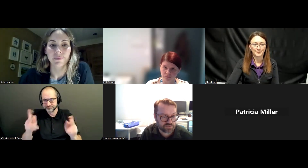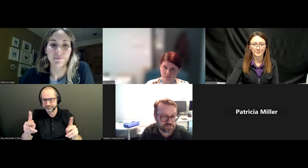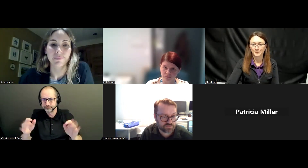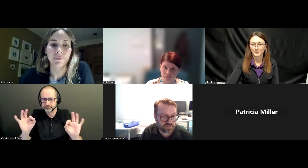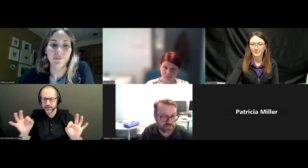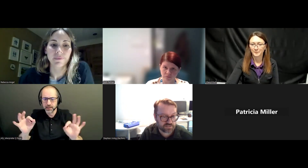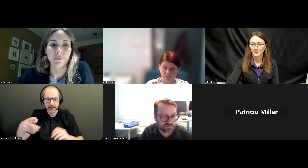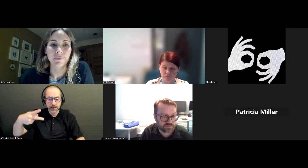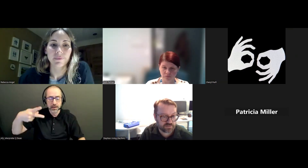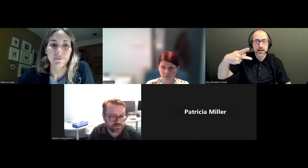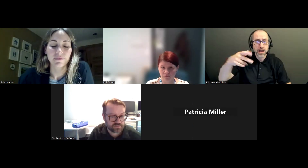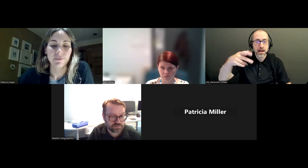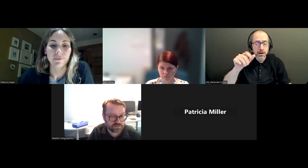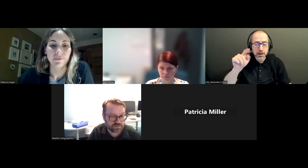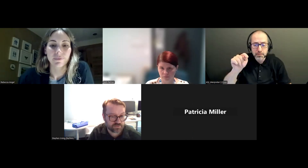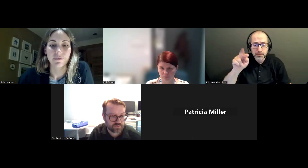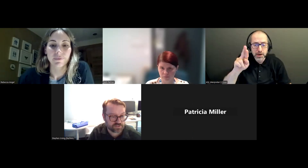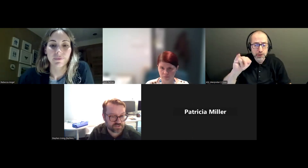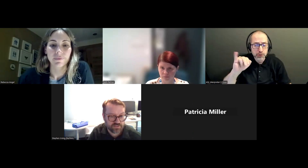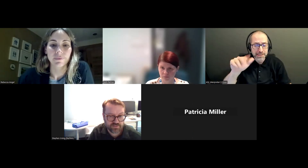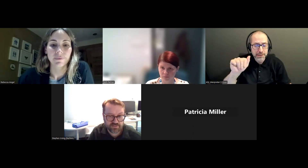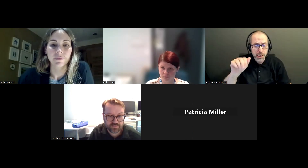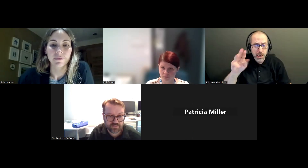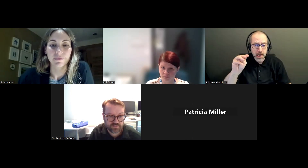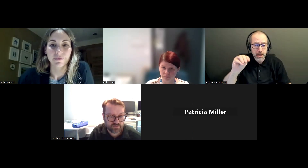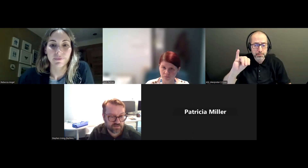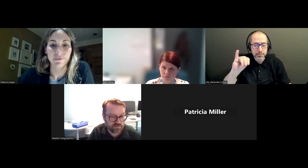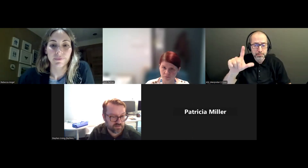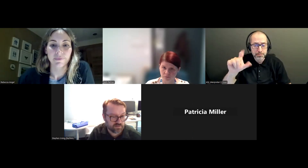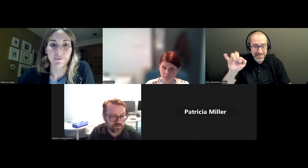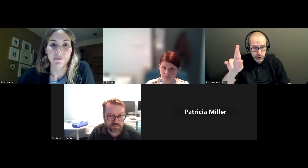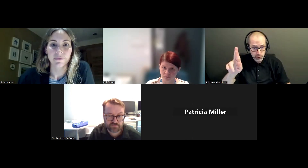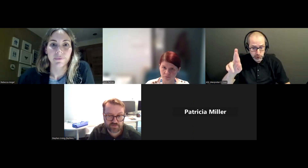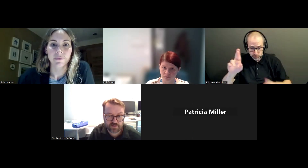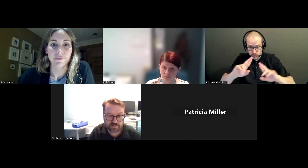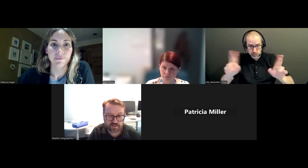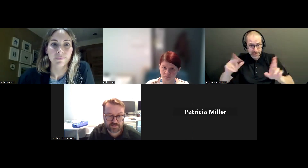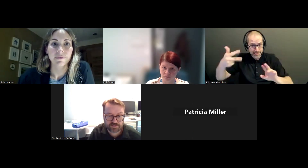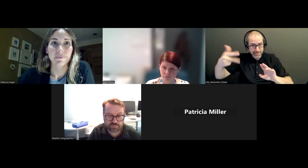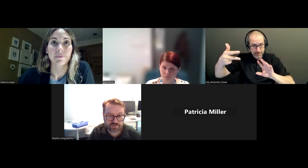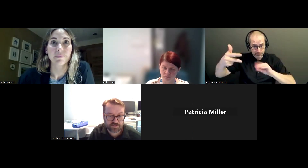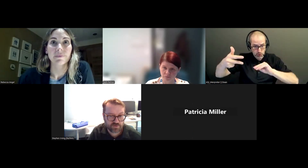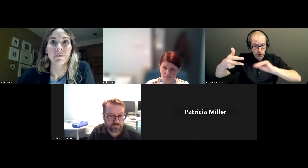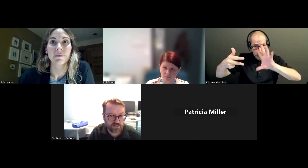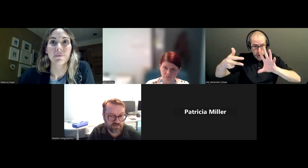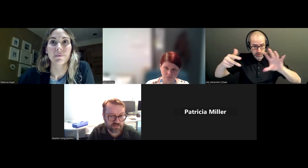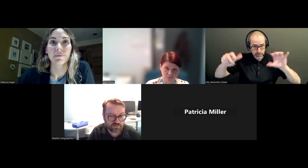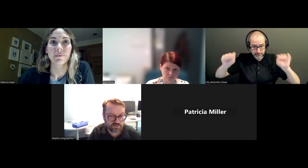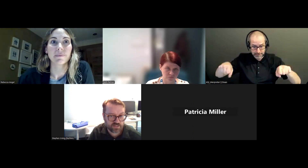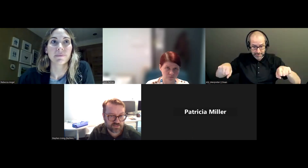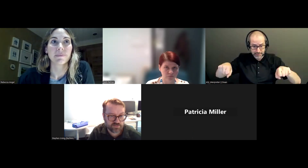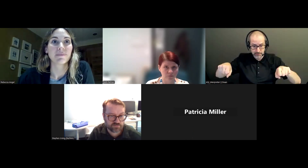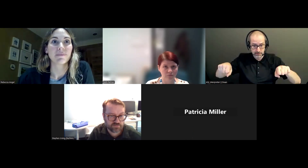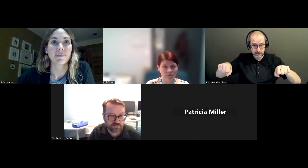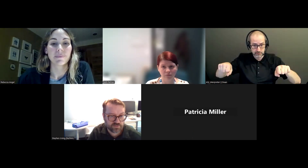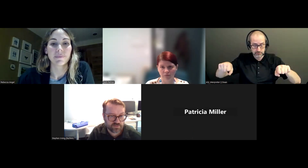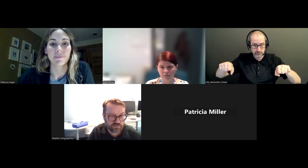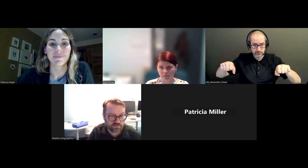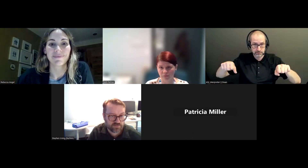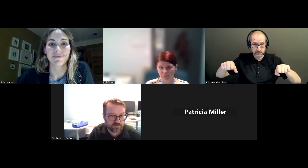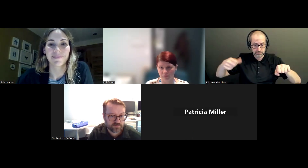If Patricia would like to share her question. If not, and she pressed the wrong button, that's okay